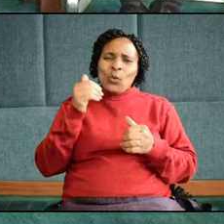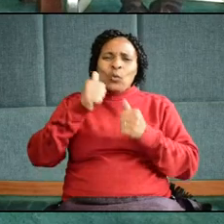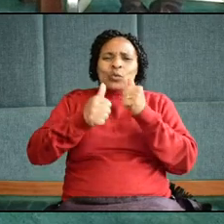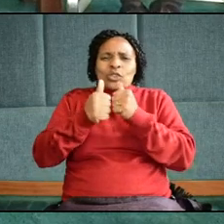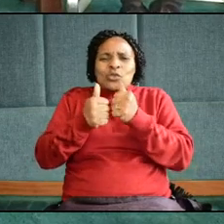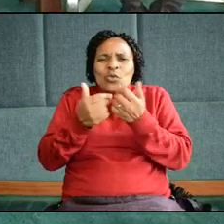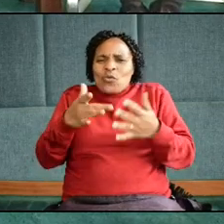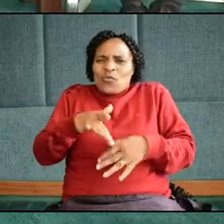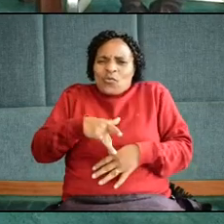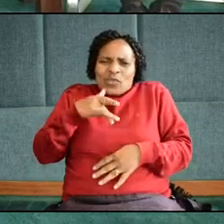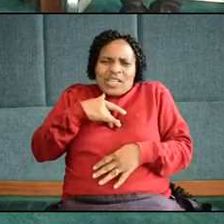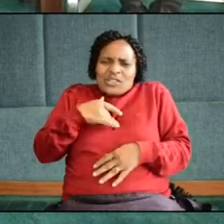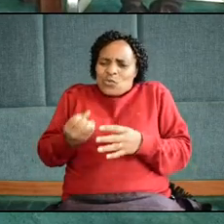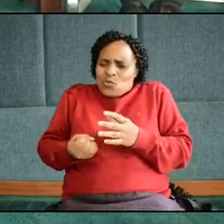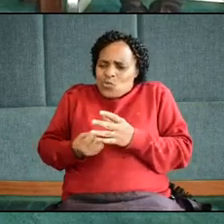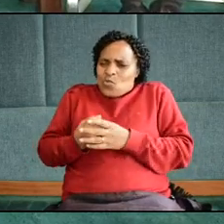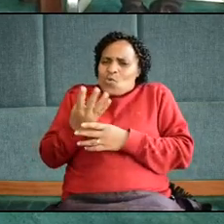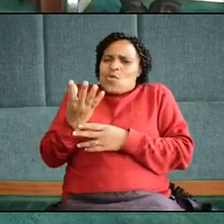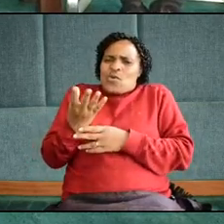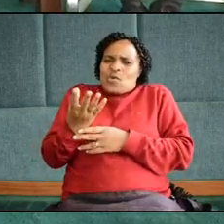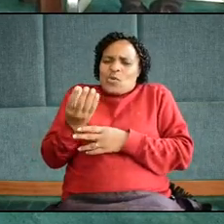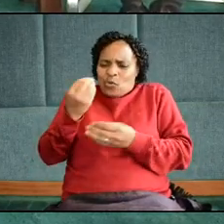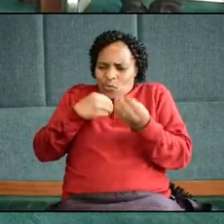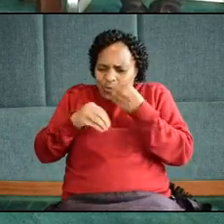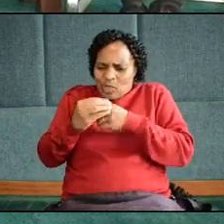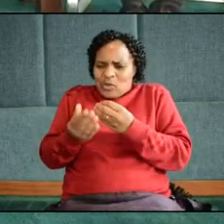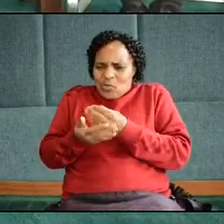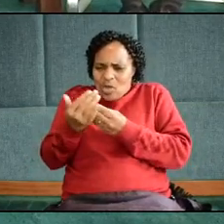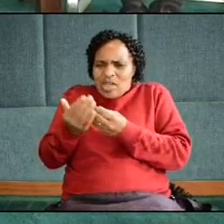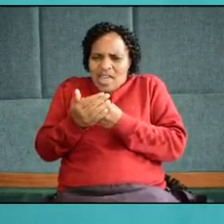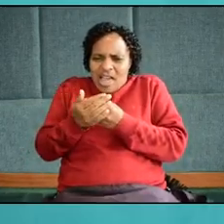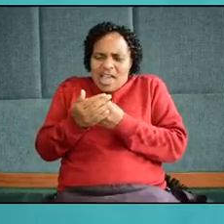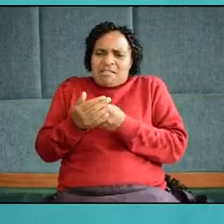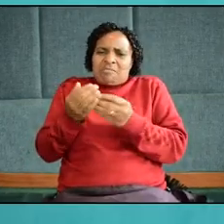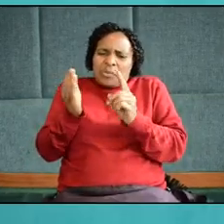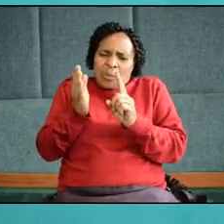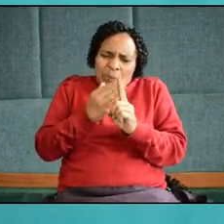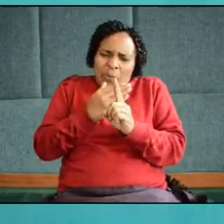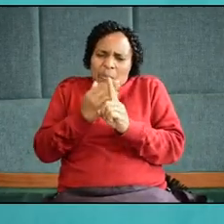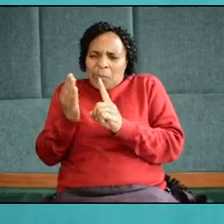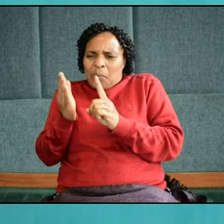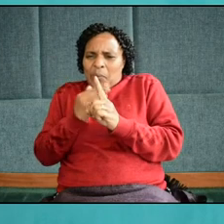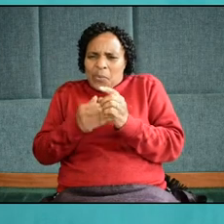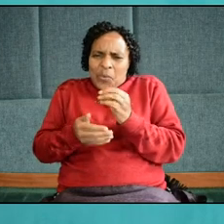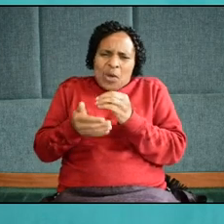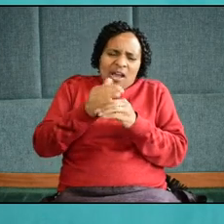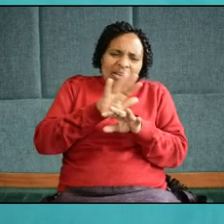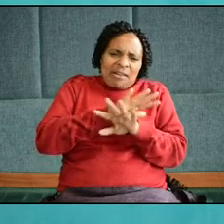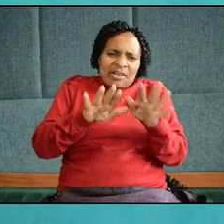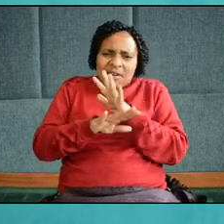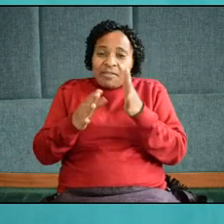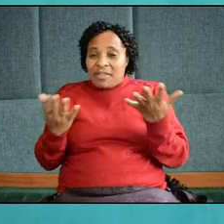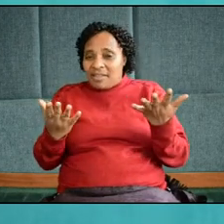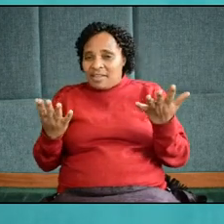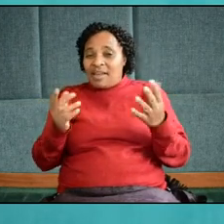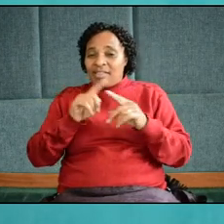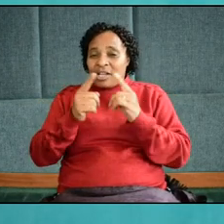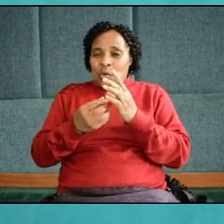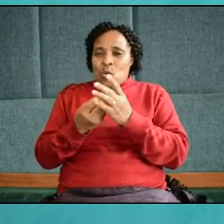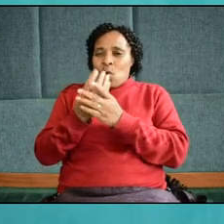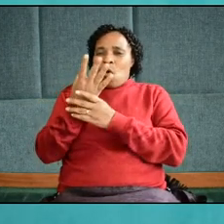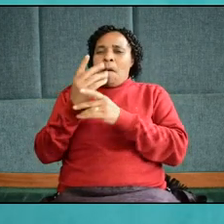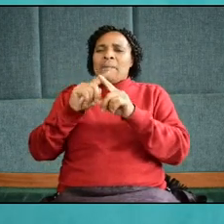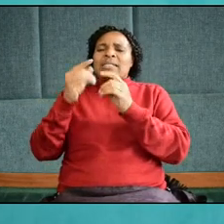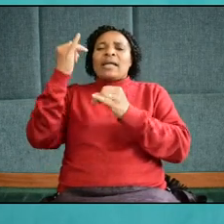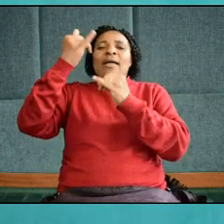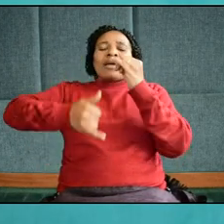just grow. You feed it. You take care of it. You cover it from the wind and all those elements. You just let it grow. But in the